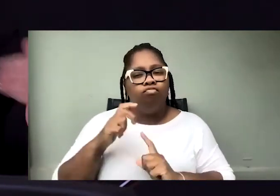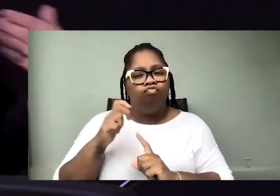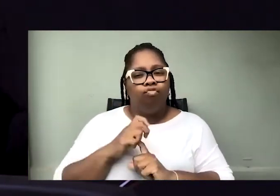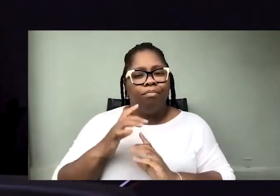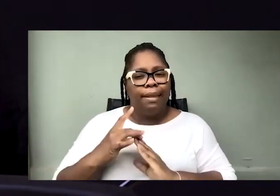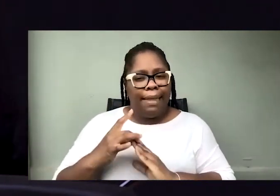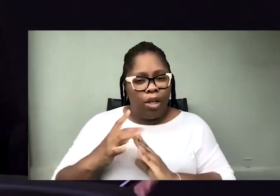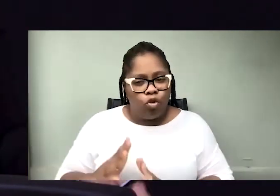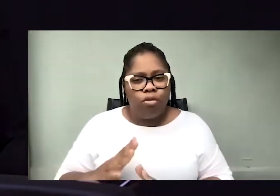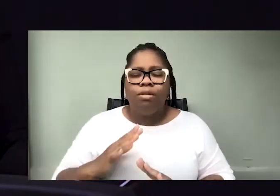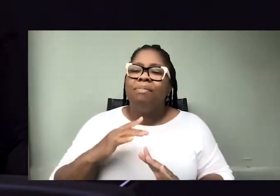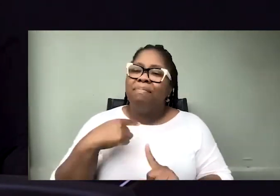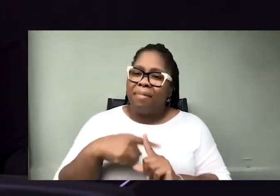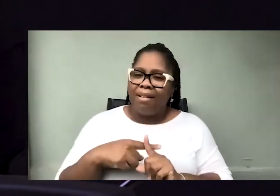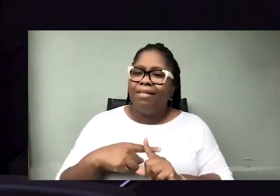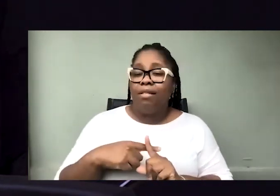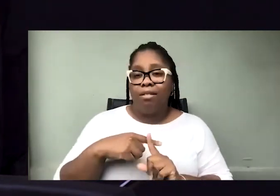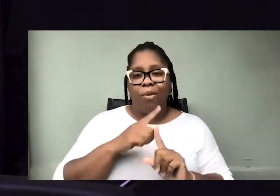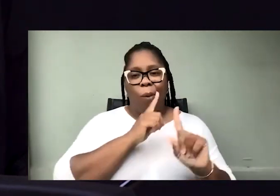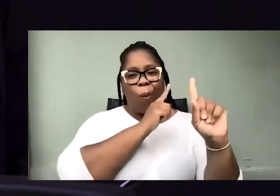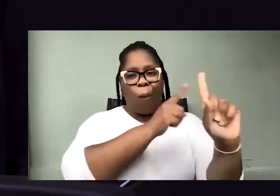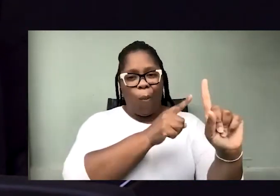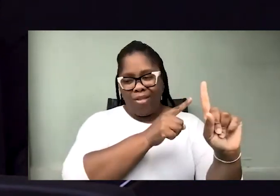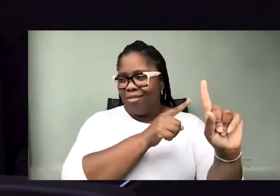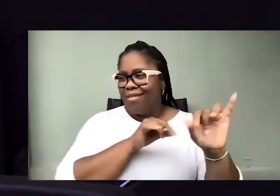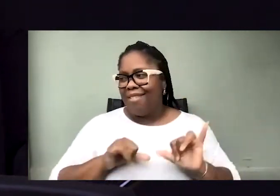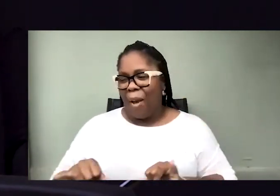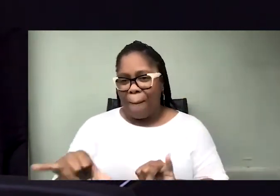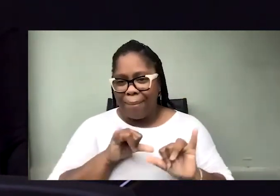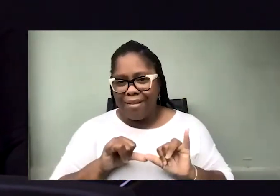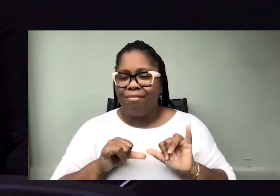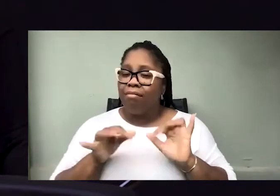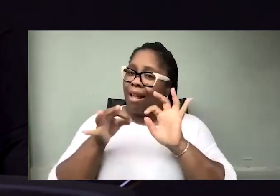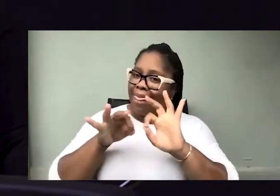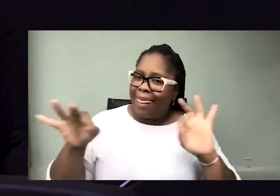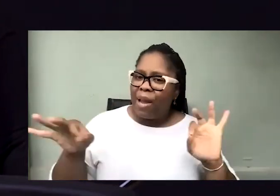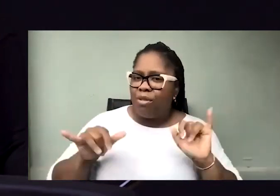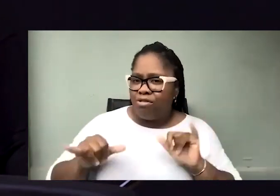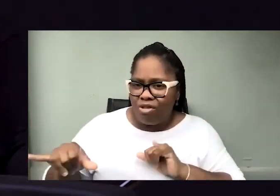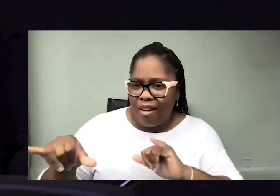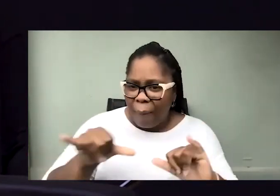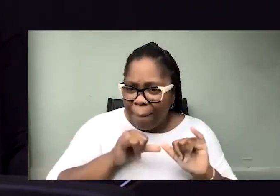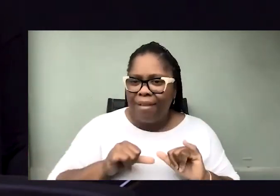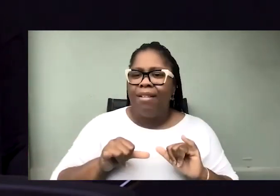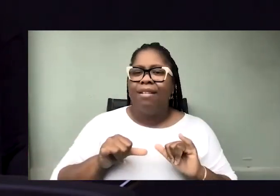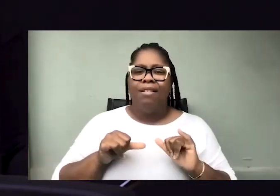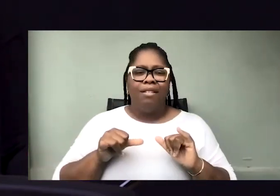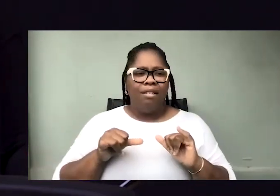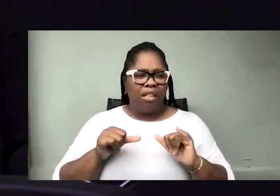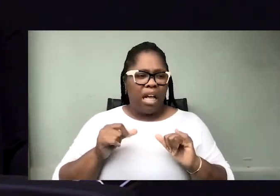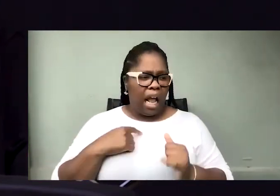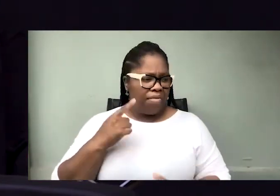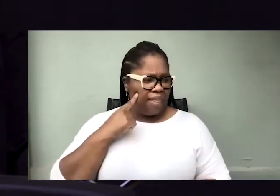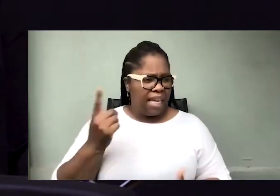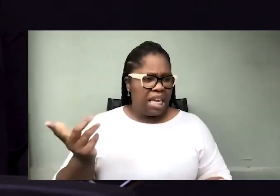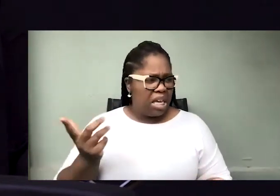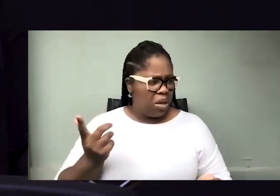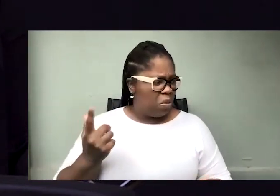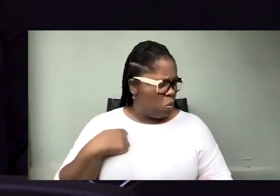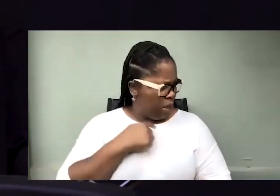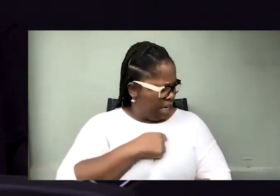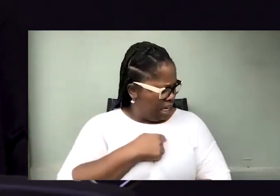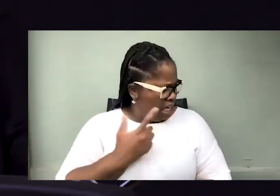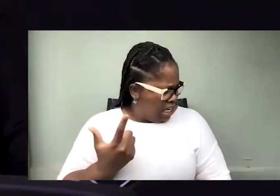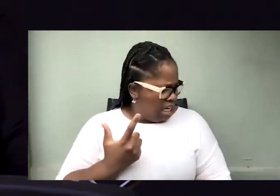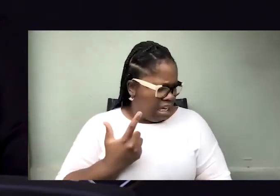with our common goals. And I think there was a common language. I think that there has just been an ability